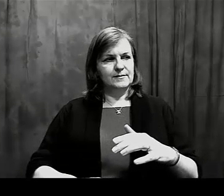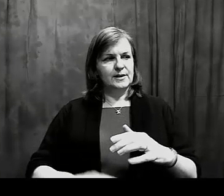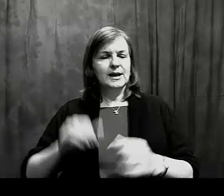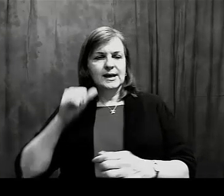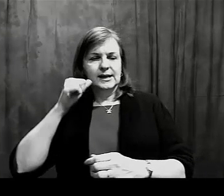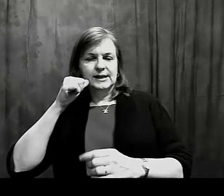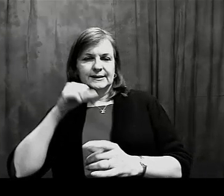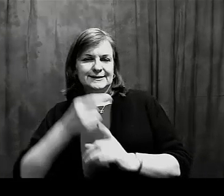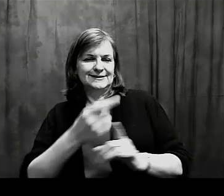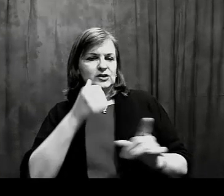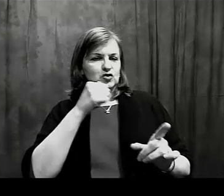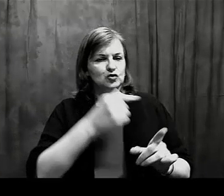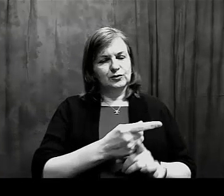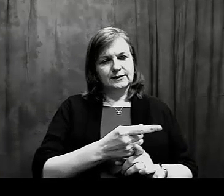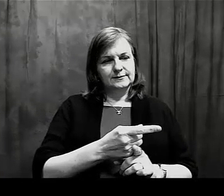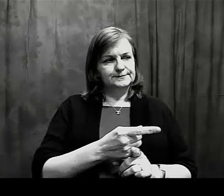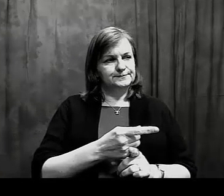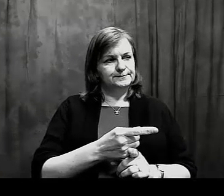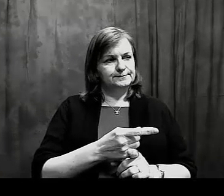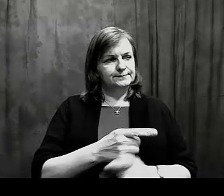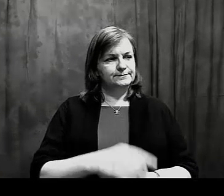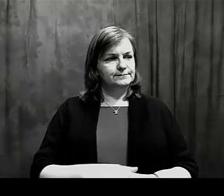bottom, one